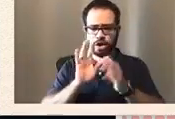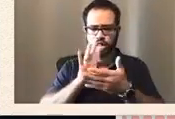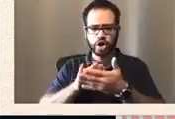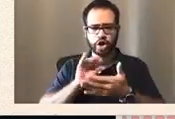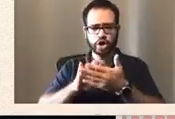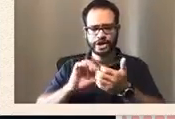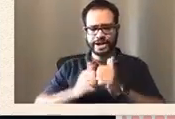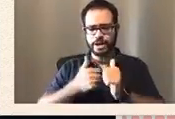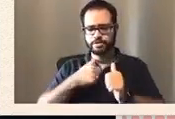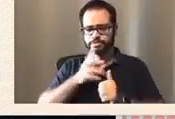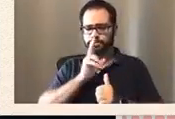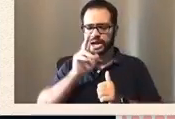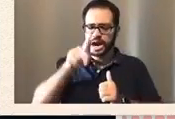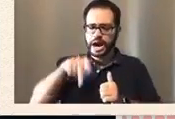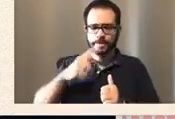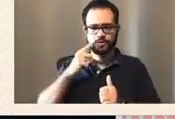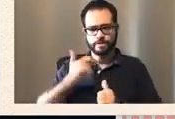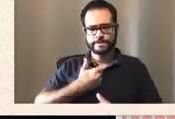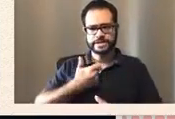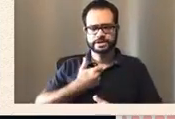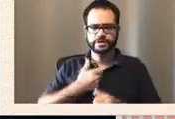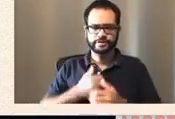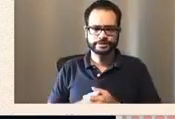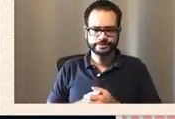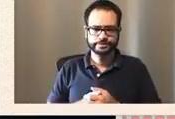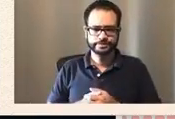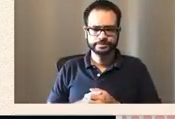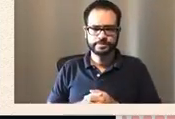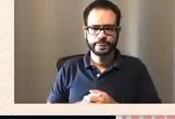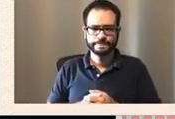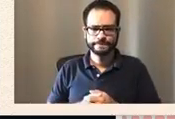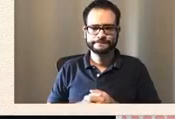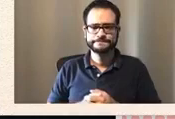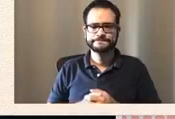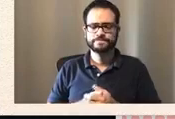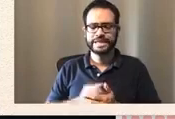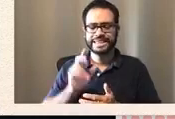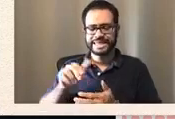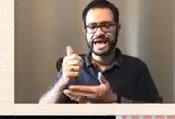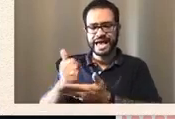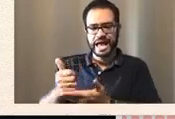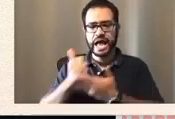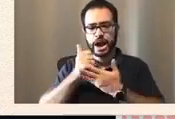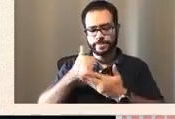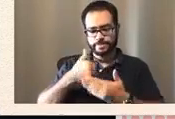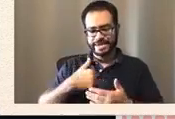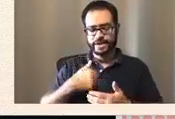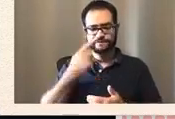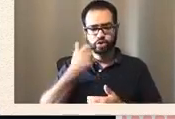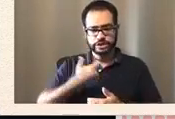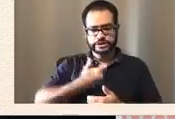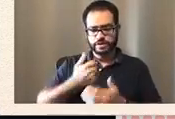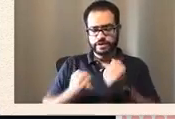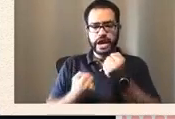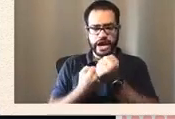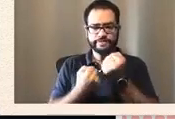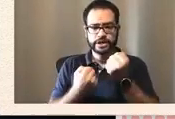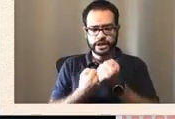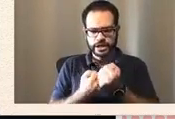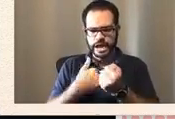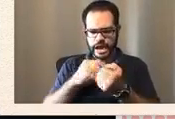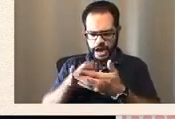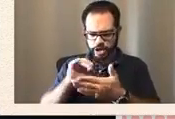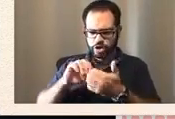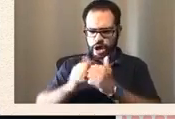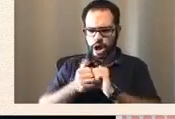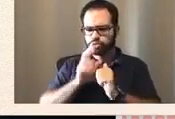myself. Not only does it help me as a self-advocate learn how to speak up for different